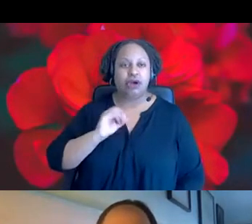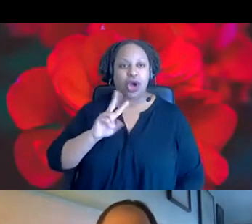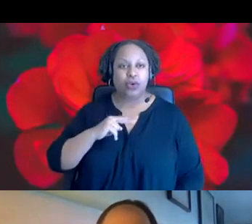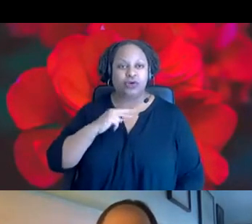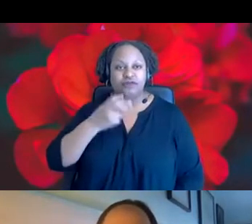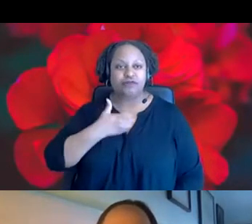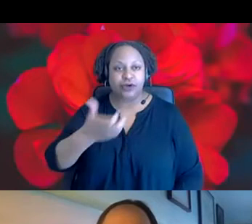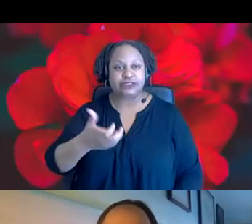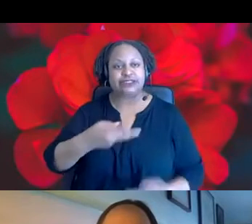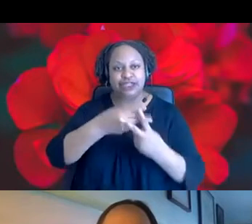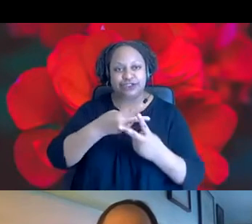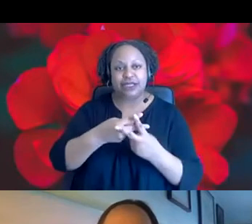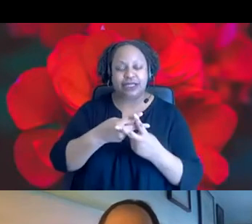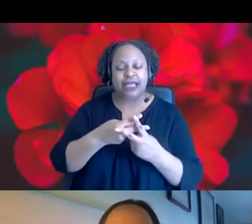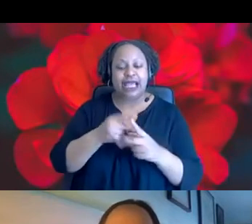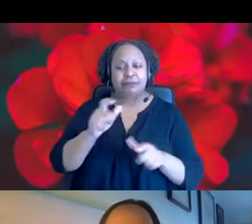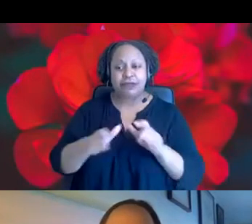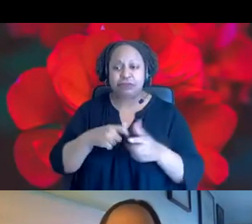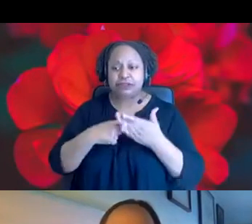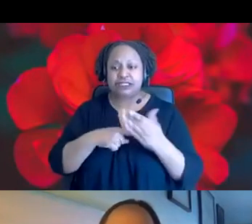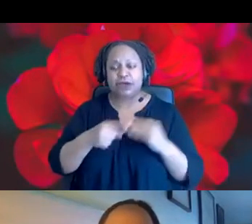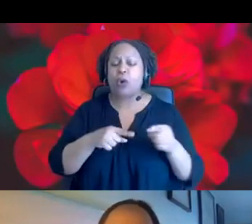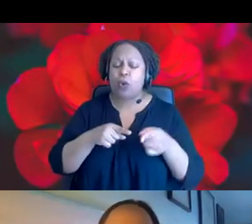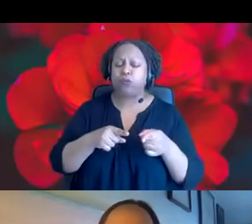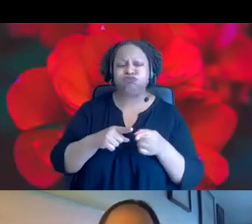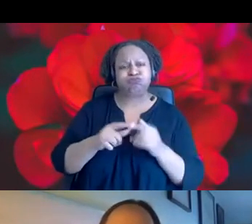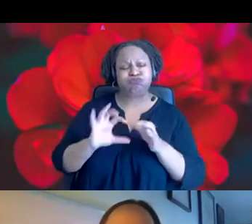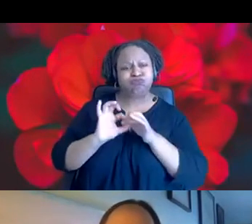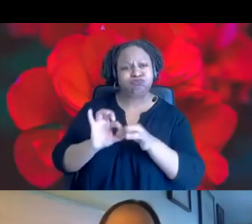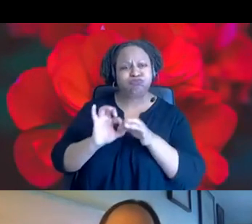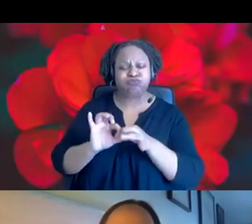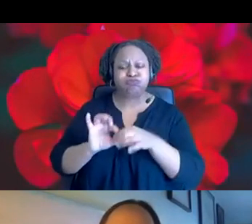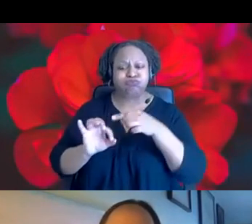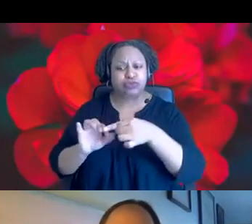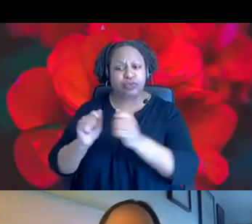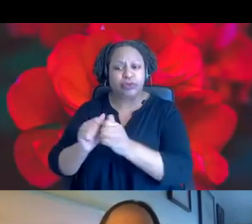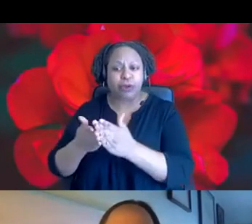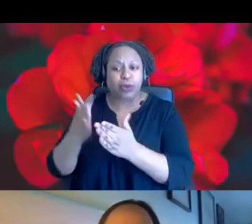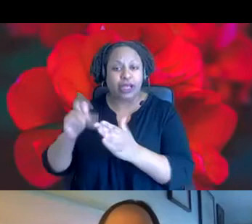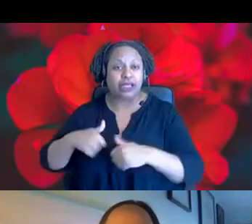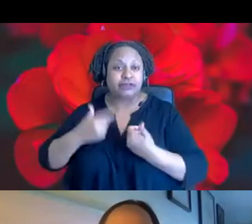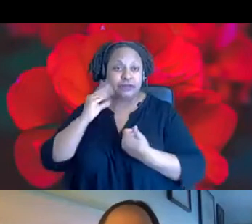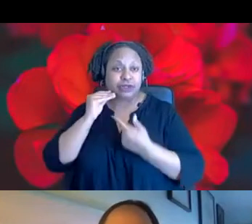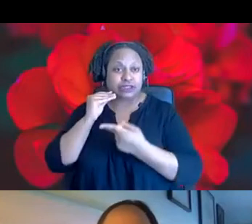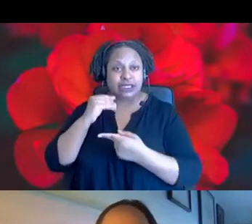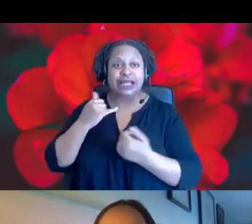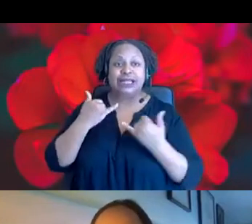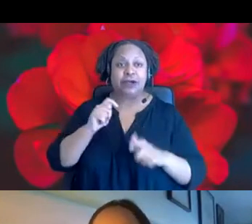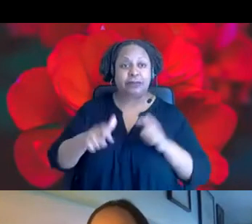are having to self-identify about their lived experiences when they might not necessarily want to.